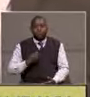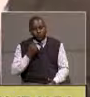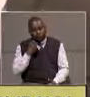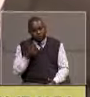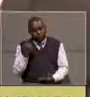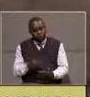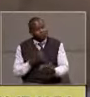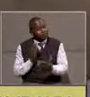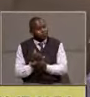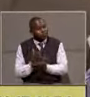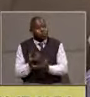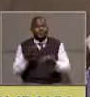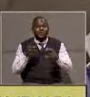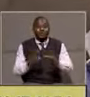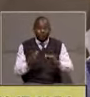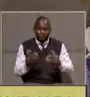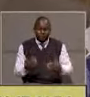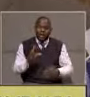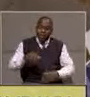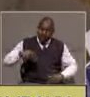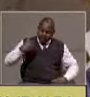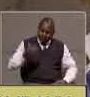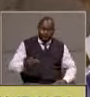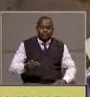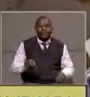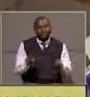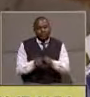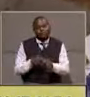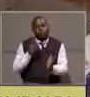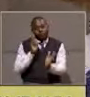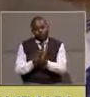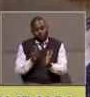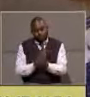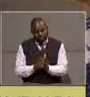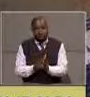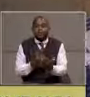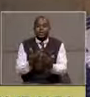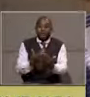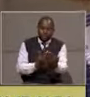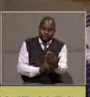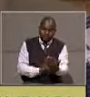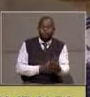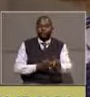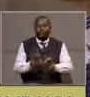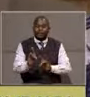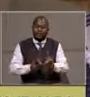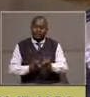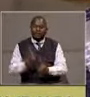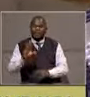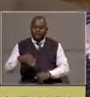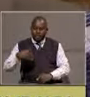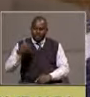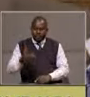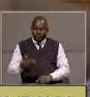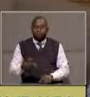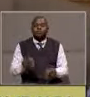what exactly is going on. Then after that, we shall also record statement from the directors. And after that,